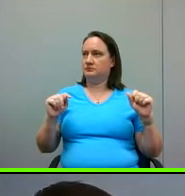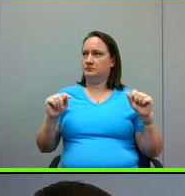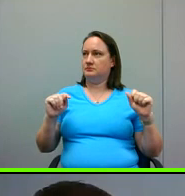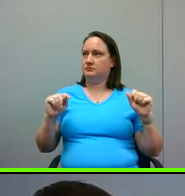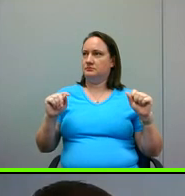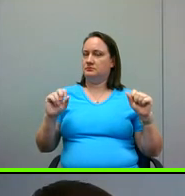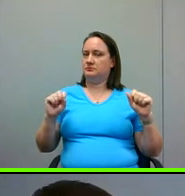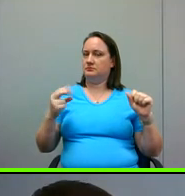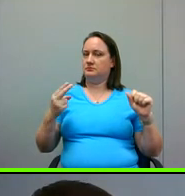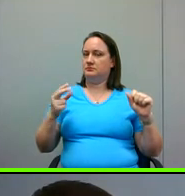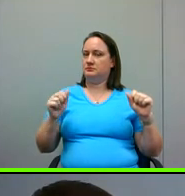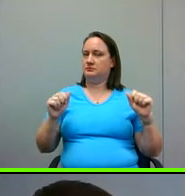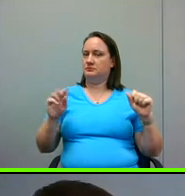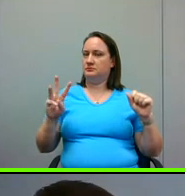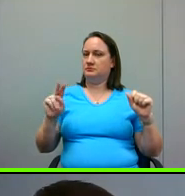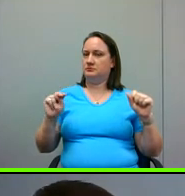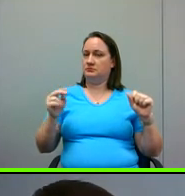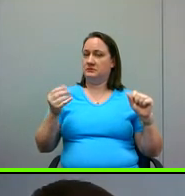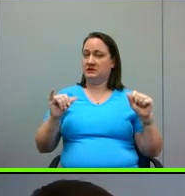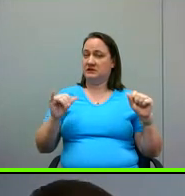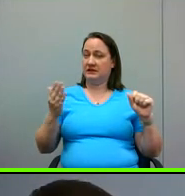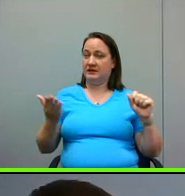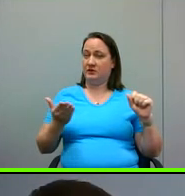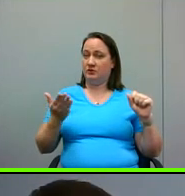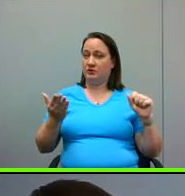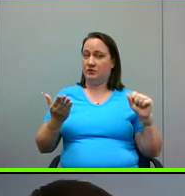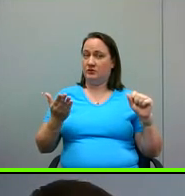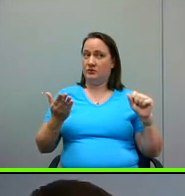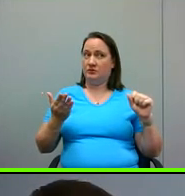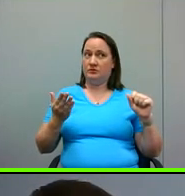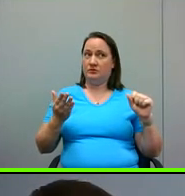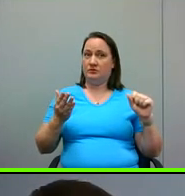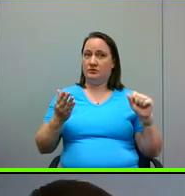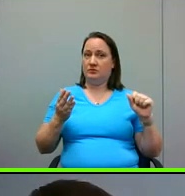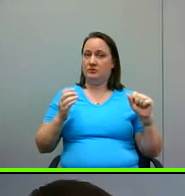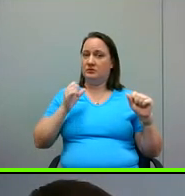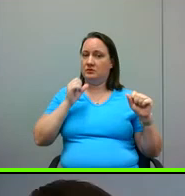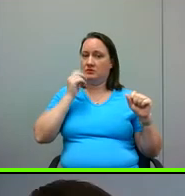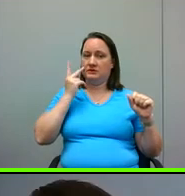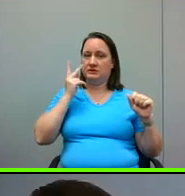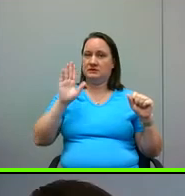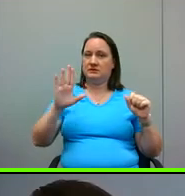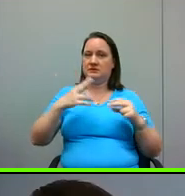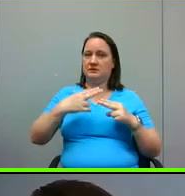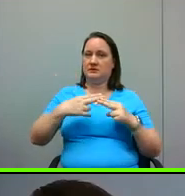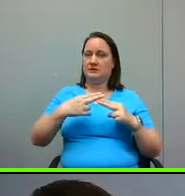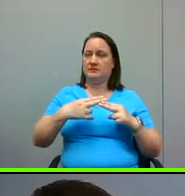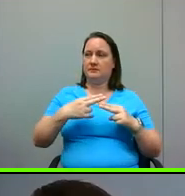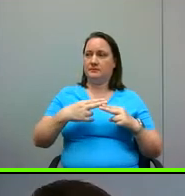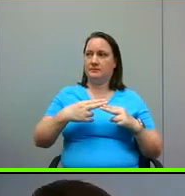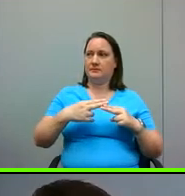Sean still with us?